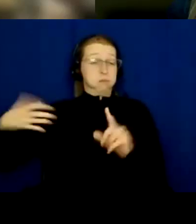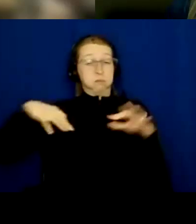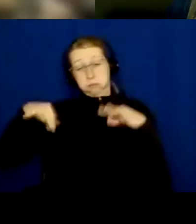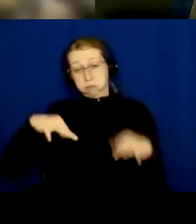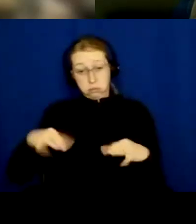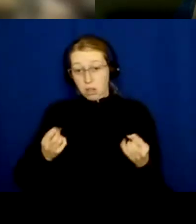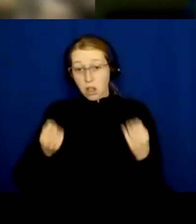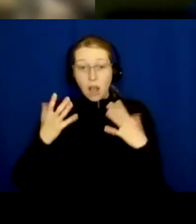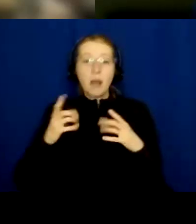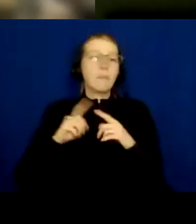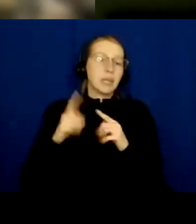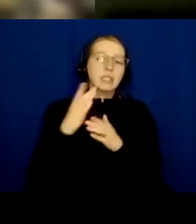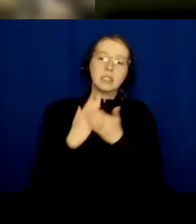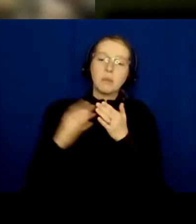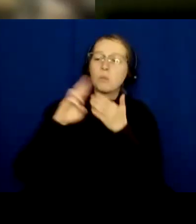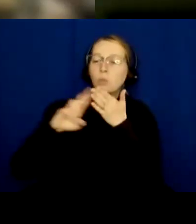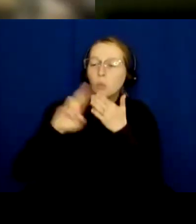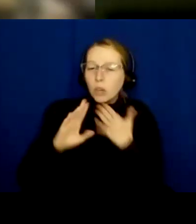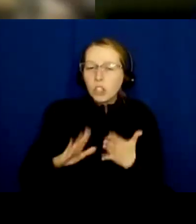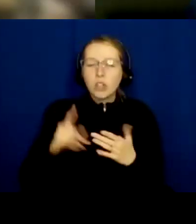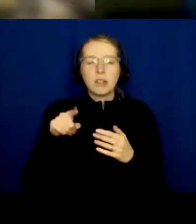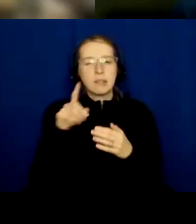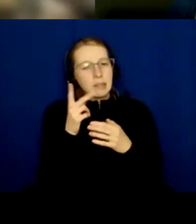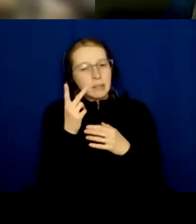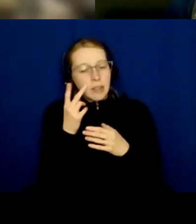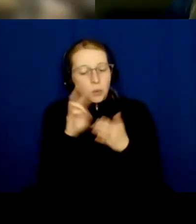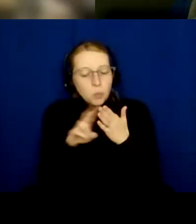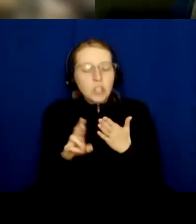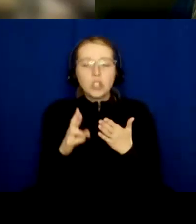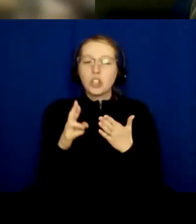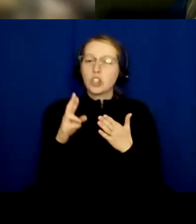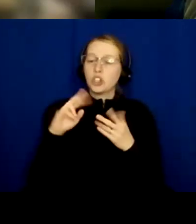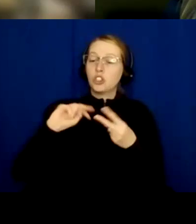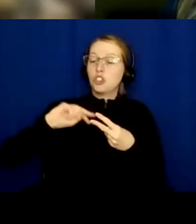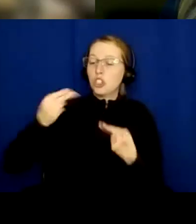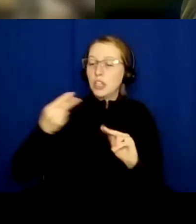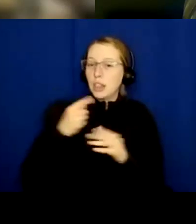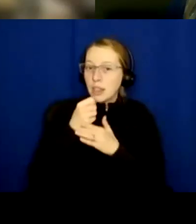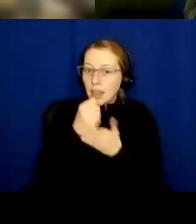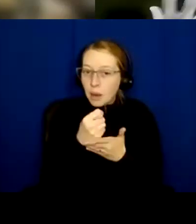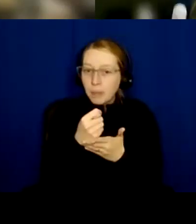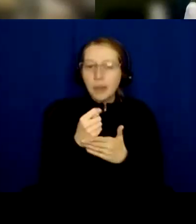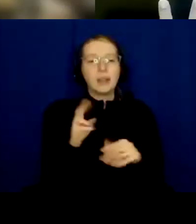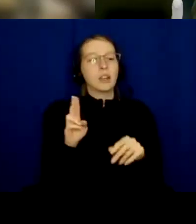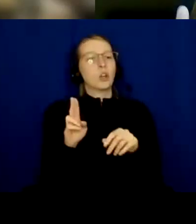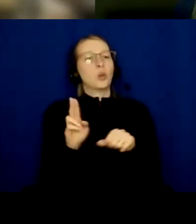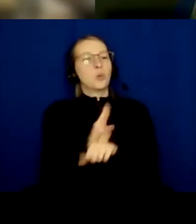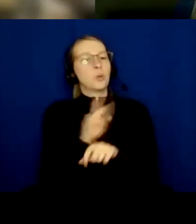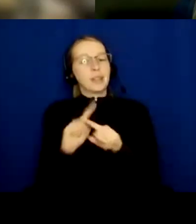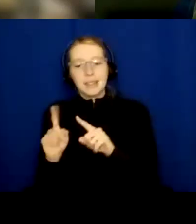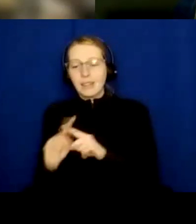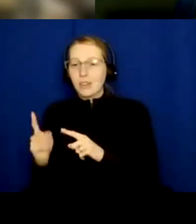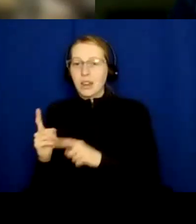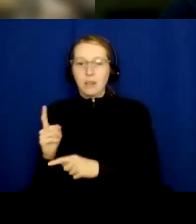like gene therapy, like using certain types of regenerative drugs injected to see if it can grow the hair